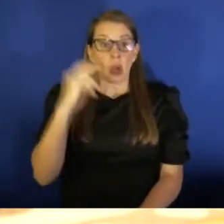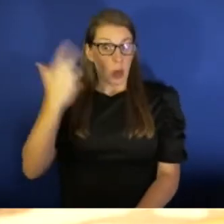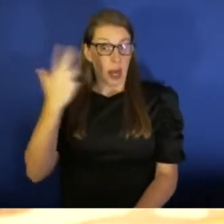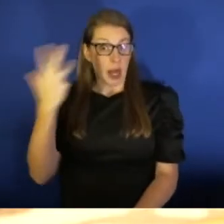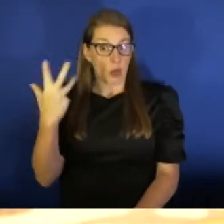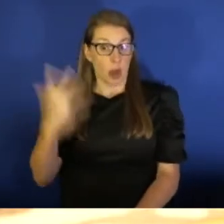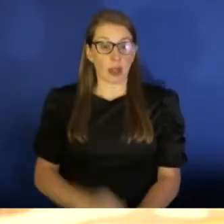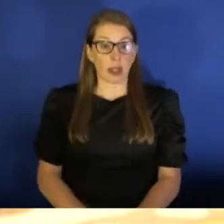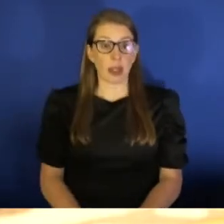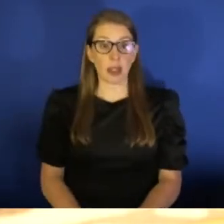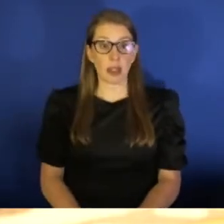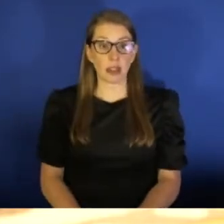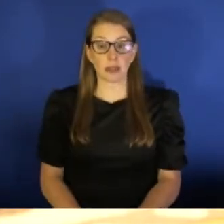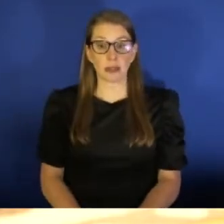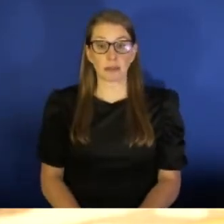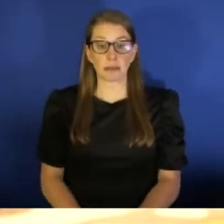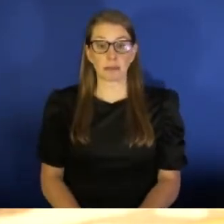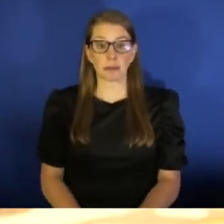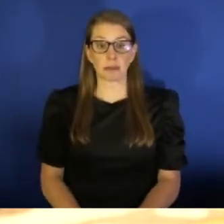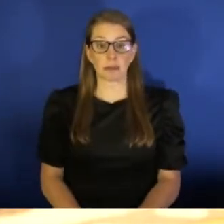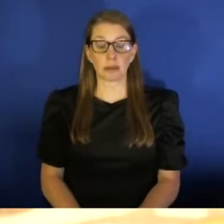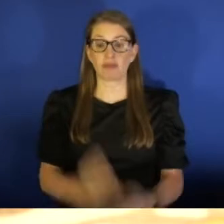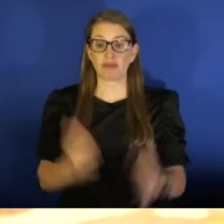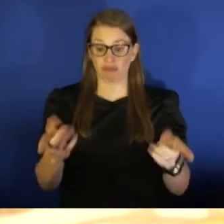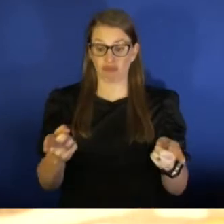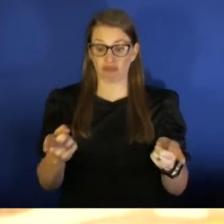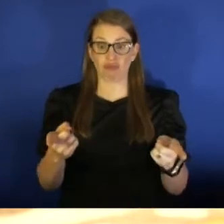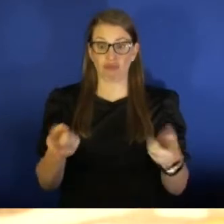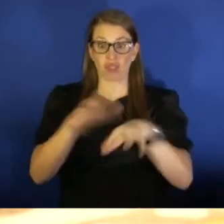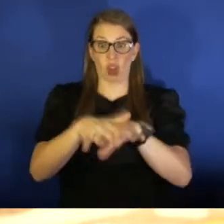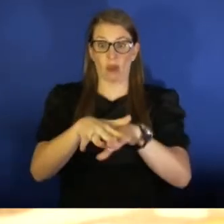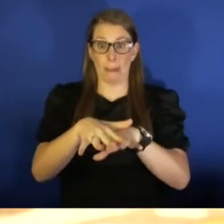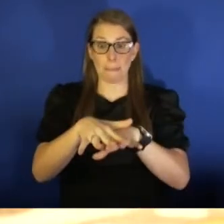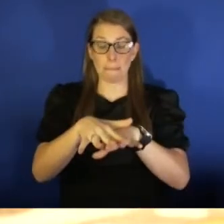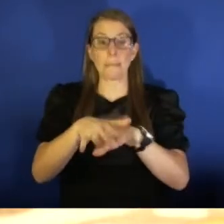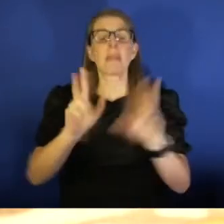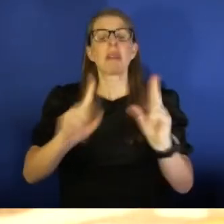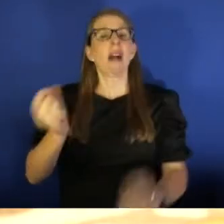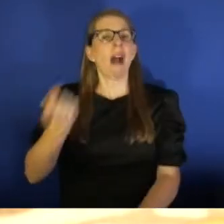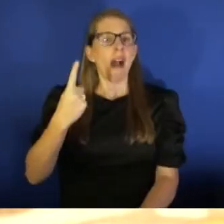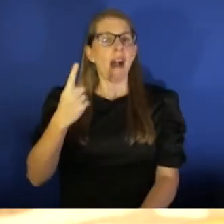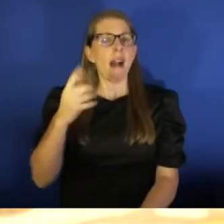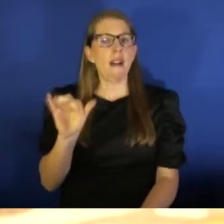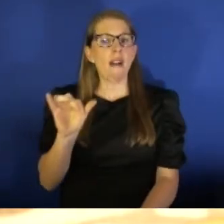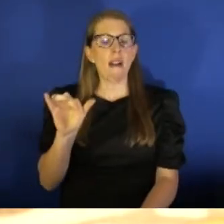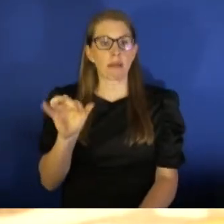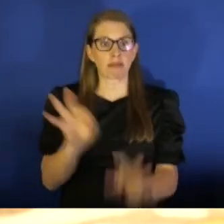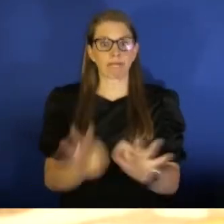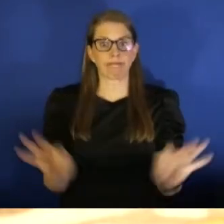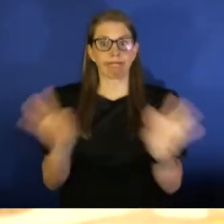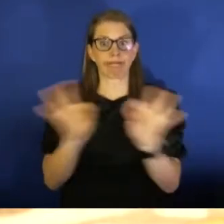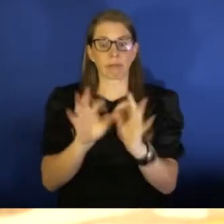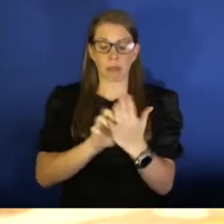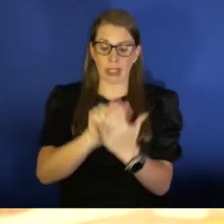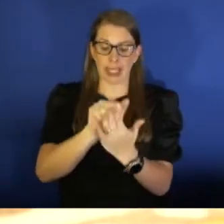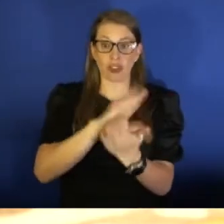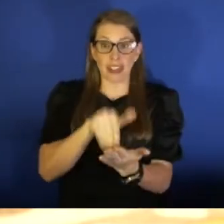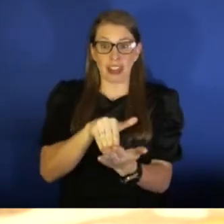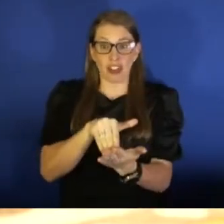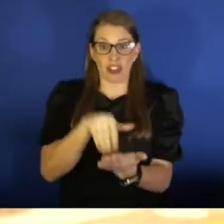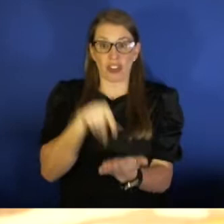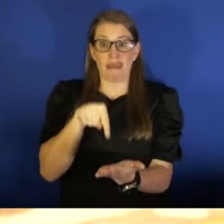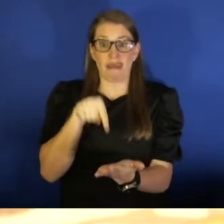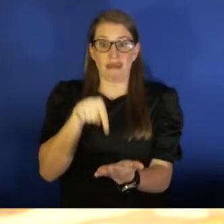those messages overlap, and when people understand how important cancer centers are to